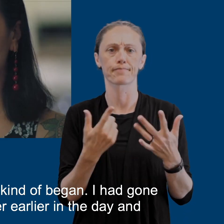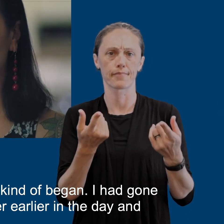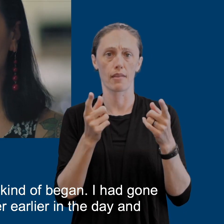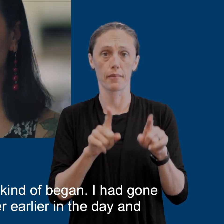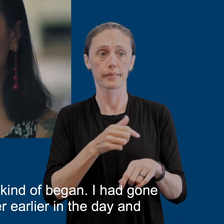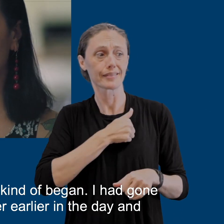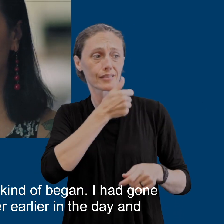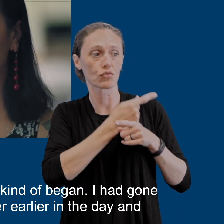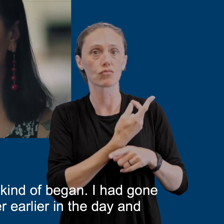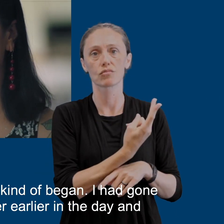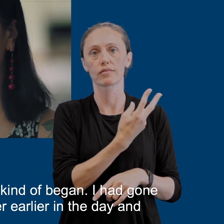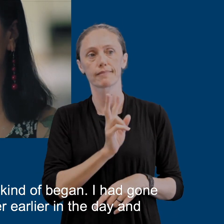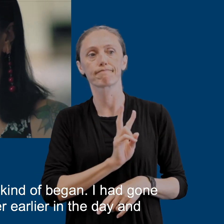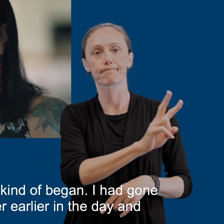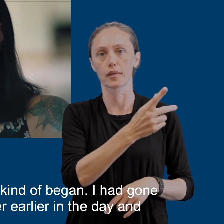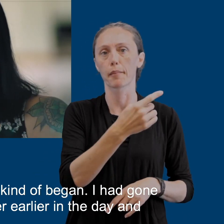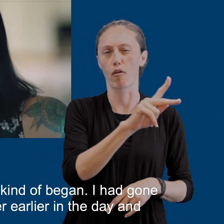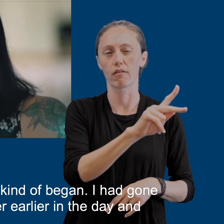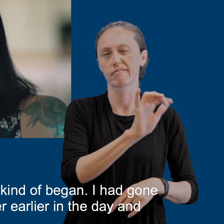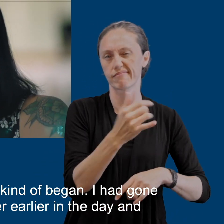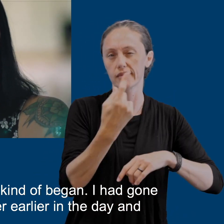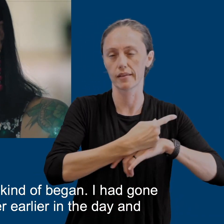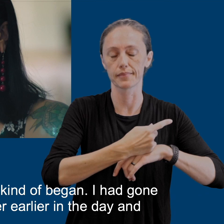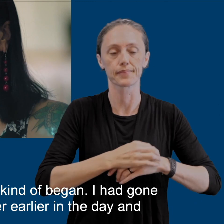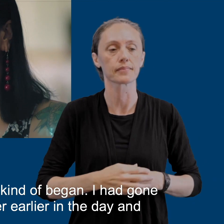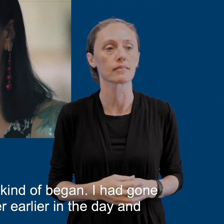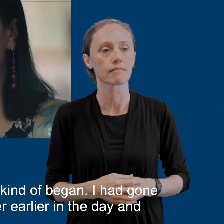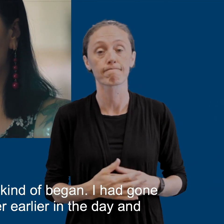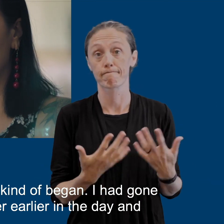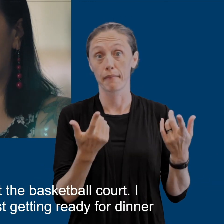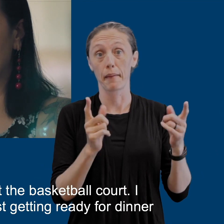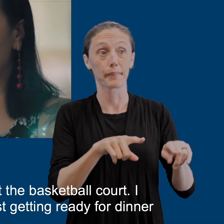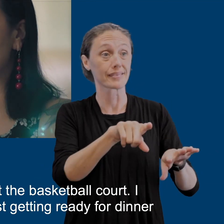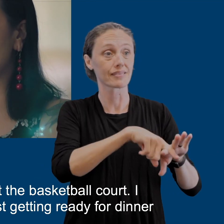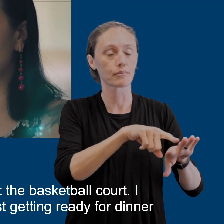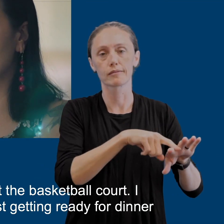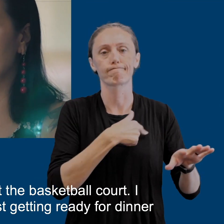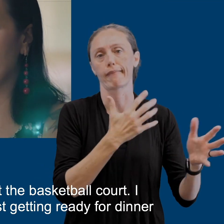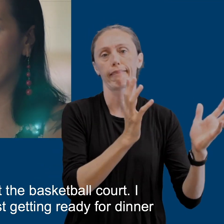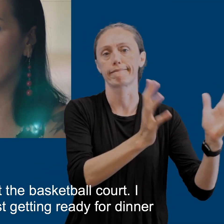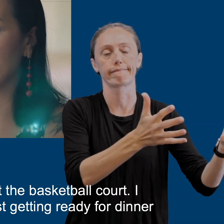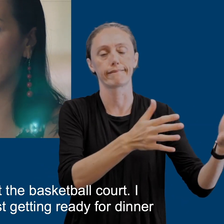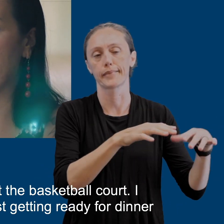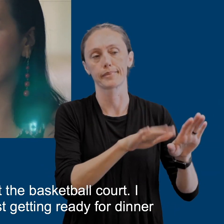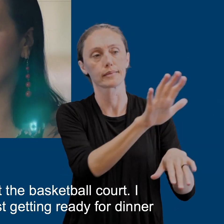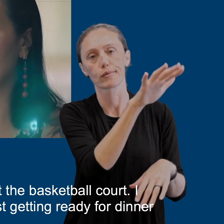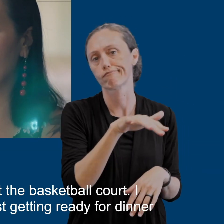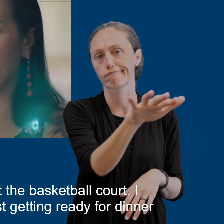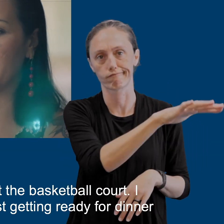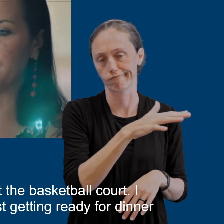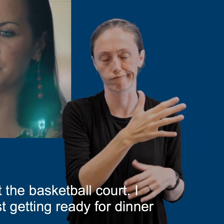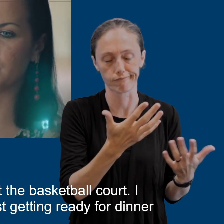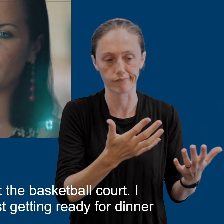I had gone to the park with my sister earlier in the day, and I had left my slippers at the